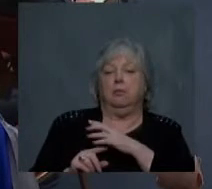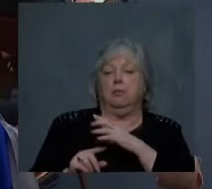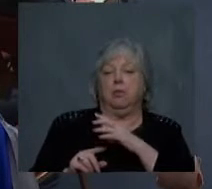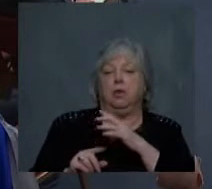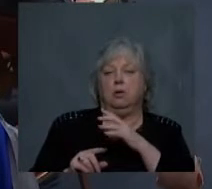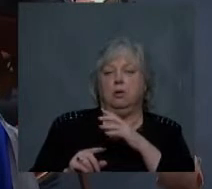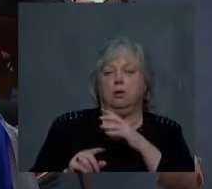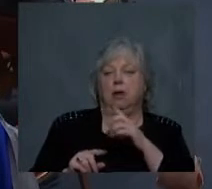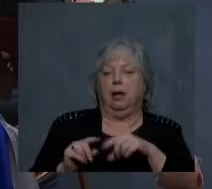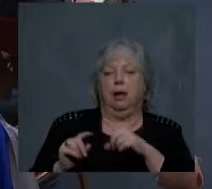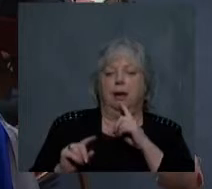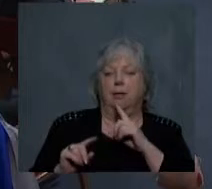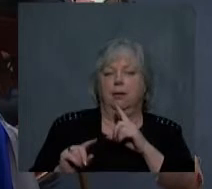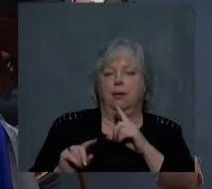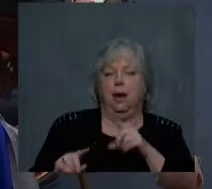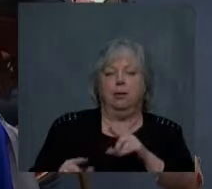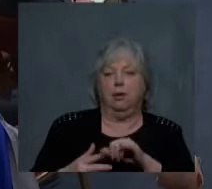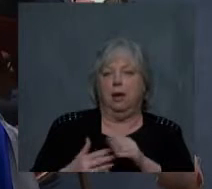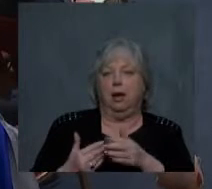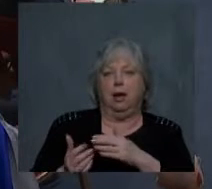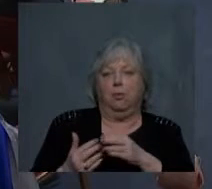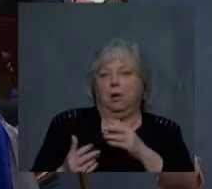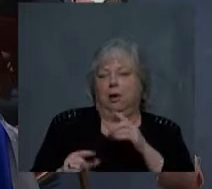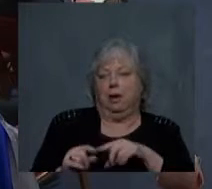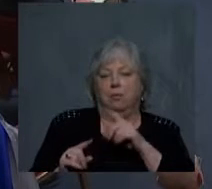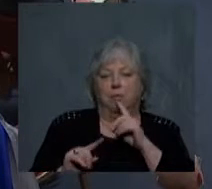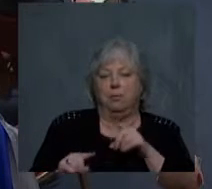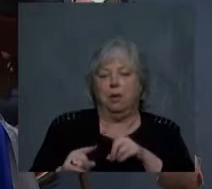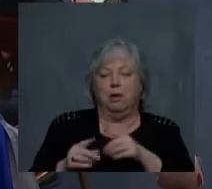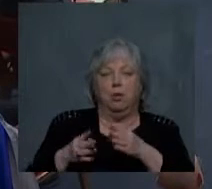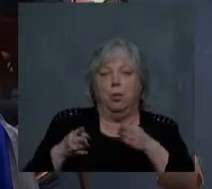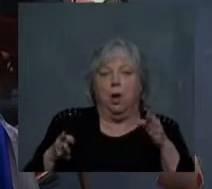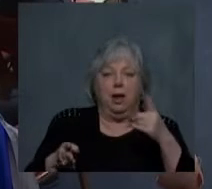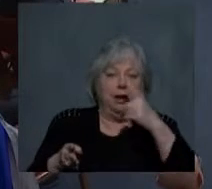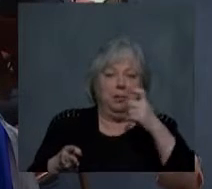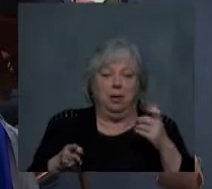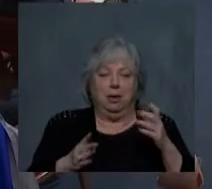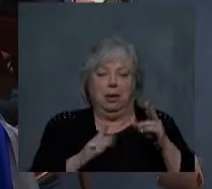is it? About widening, since it's not proposed, or?